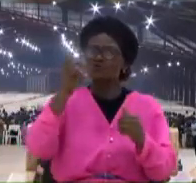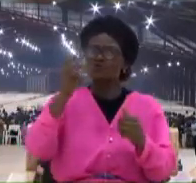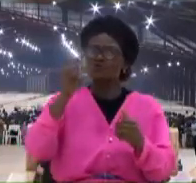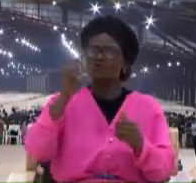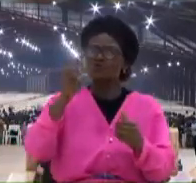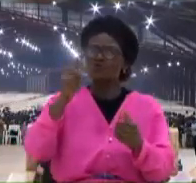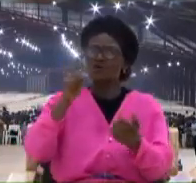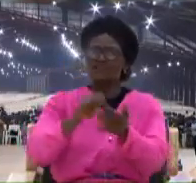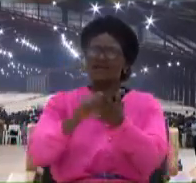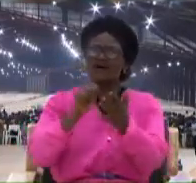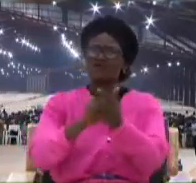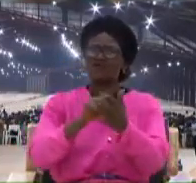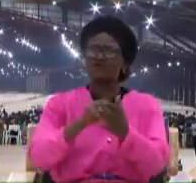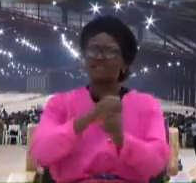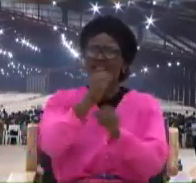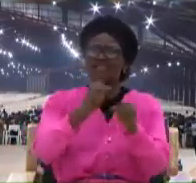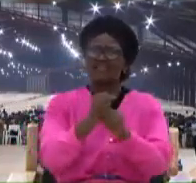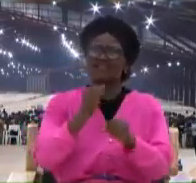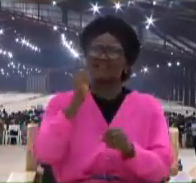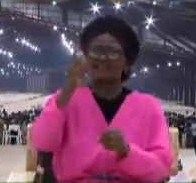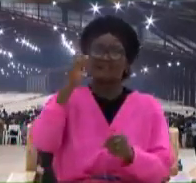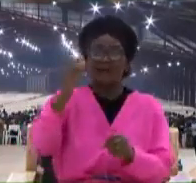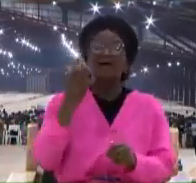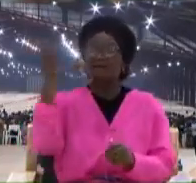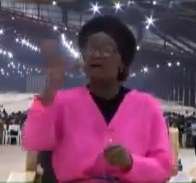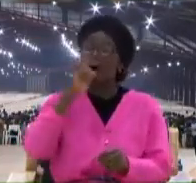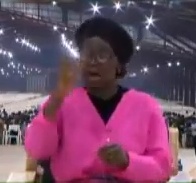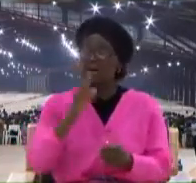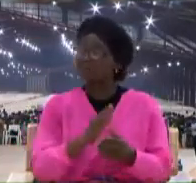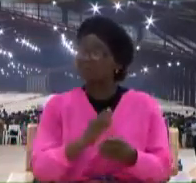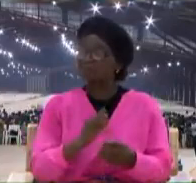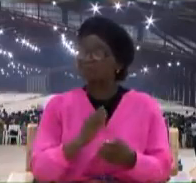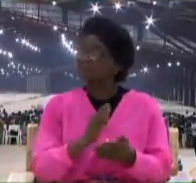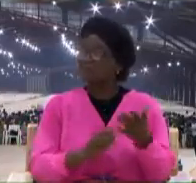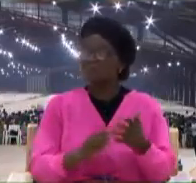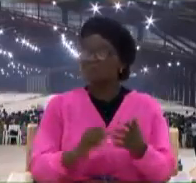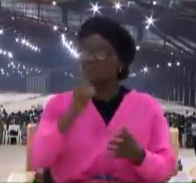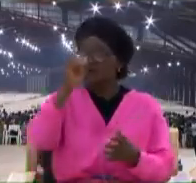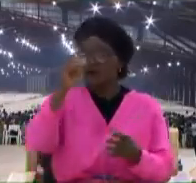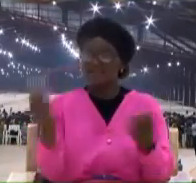There might be someone here today that the enemy thought your son has set.